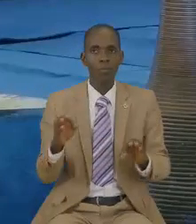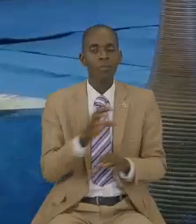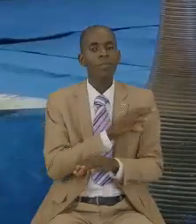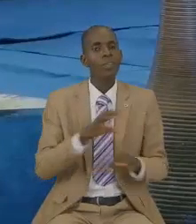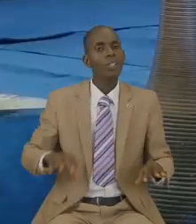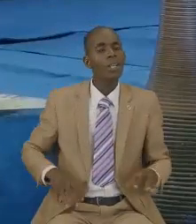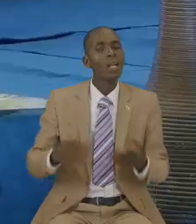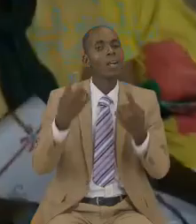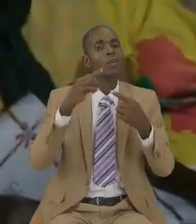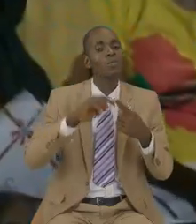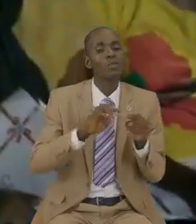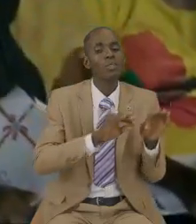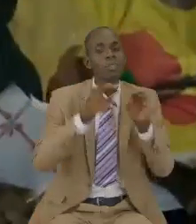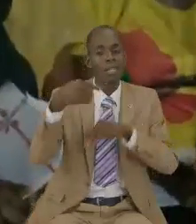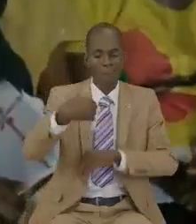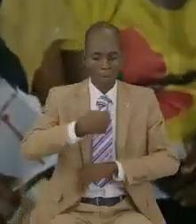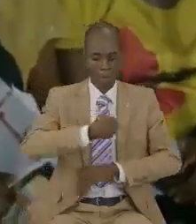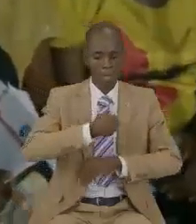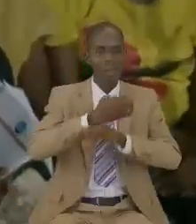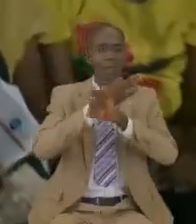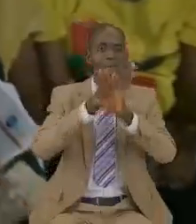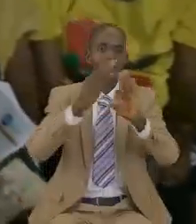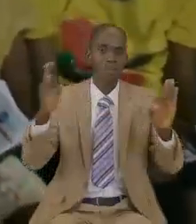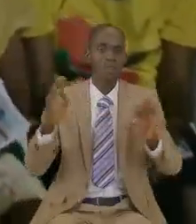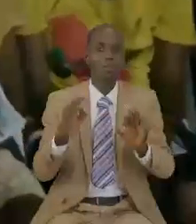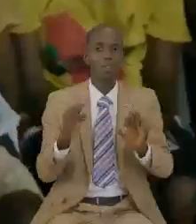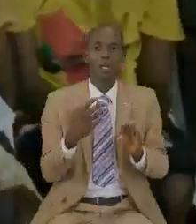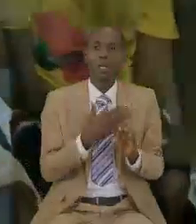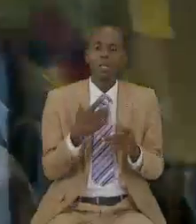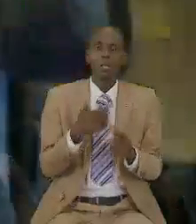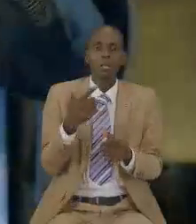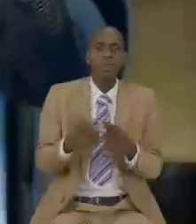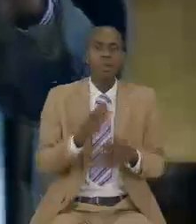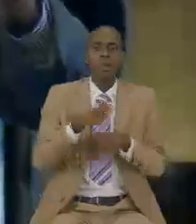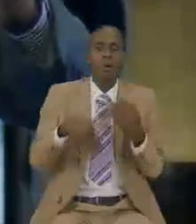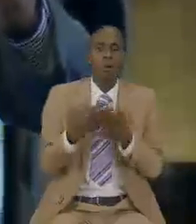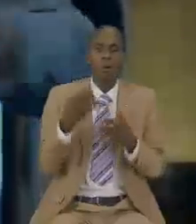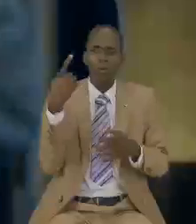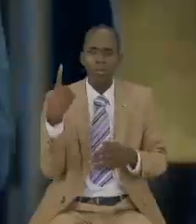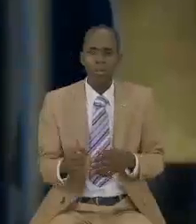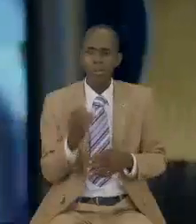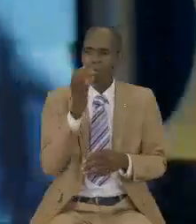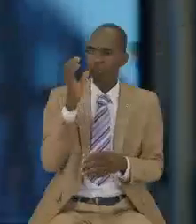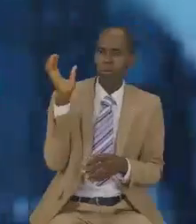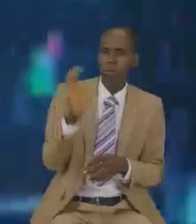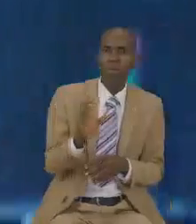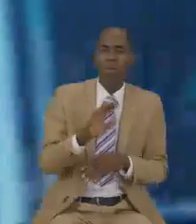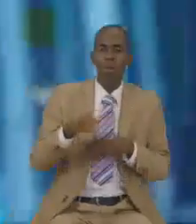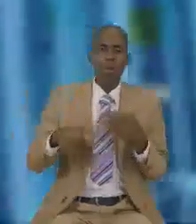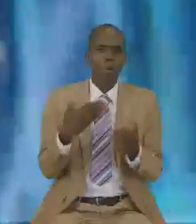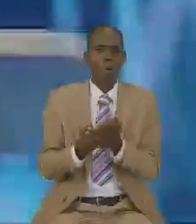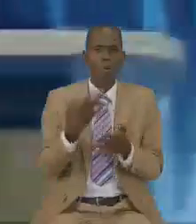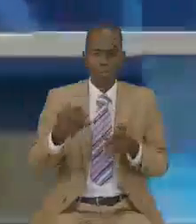set me free. And then all those cords that bind you, dragging you to the